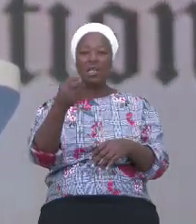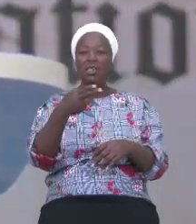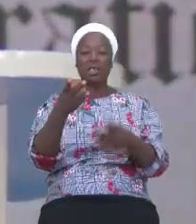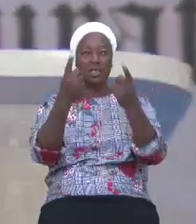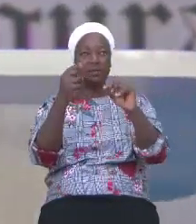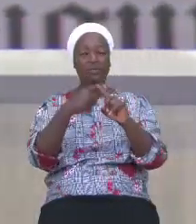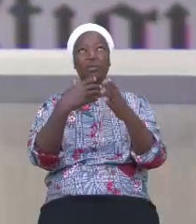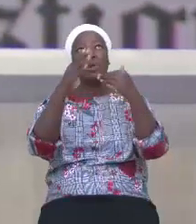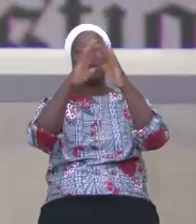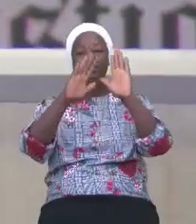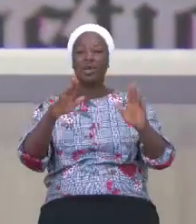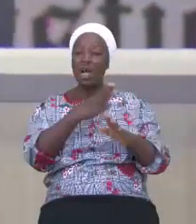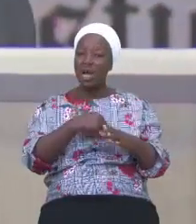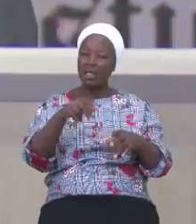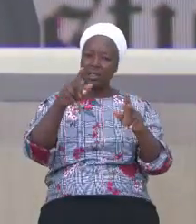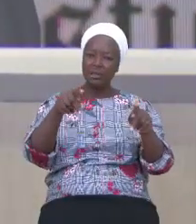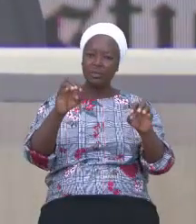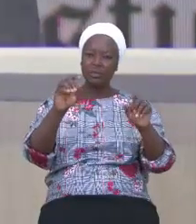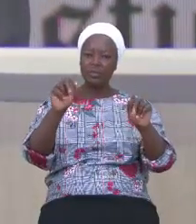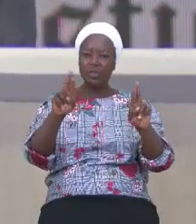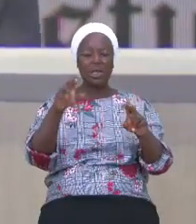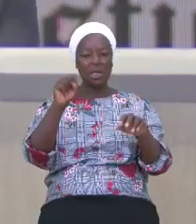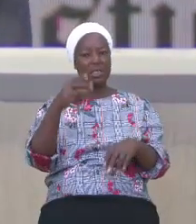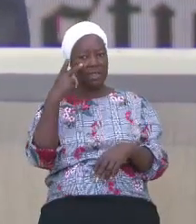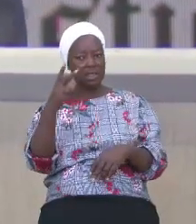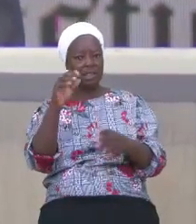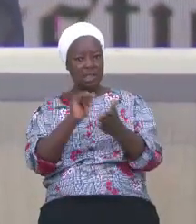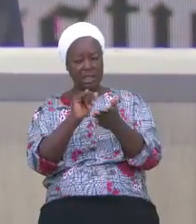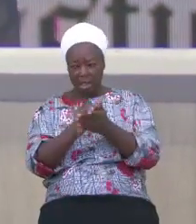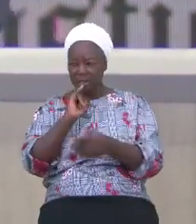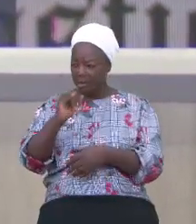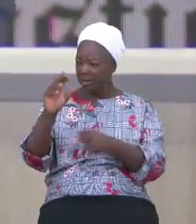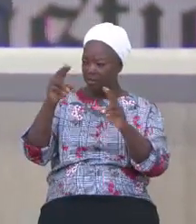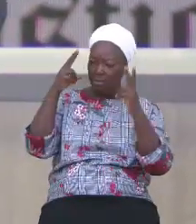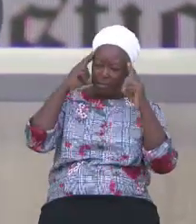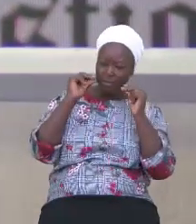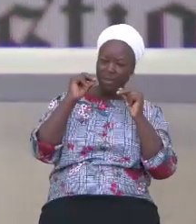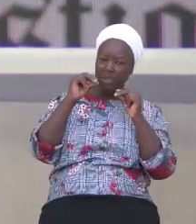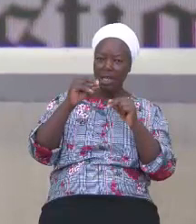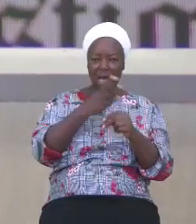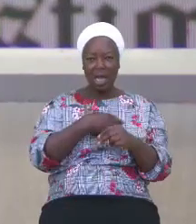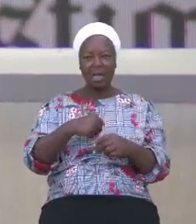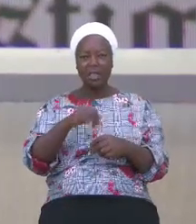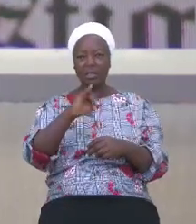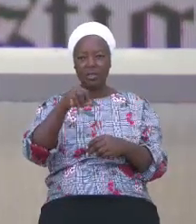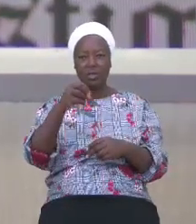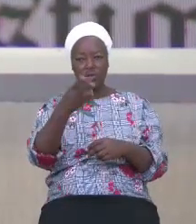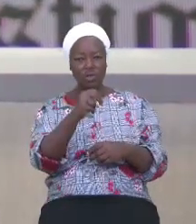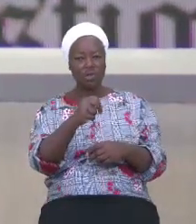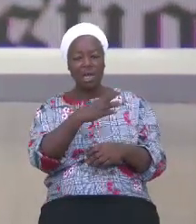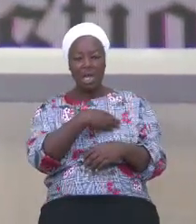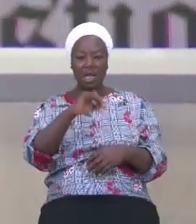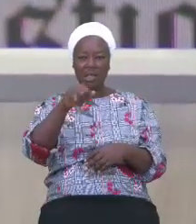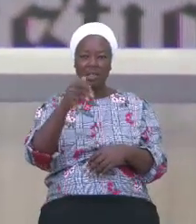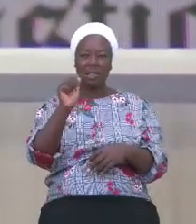heaven. And Peter could see that that's Moses. And John and James,